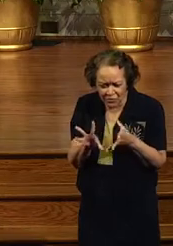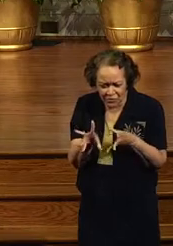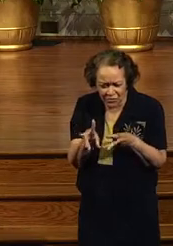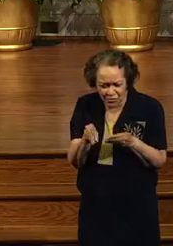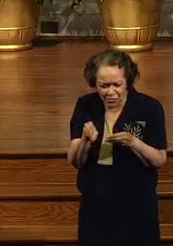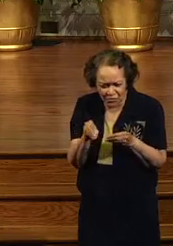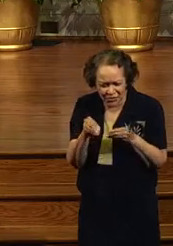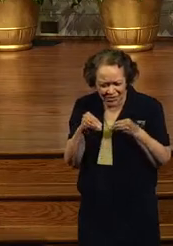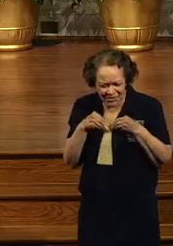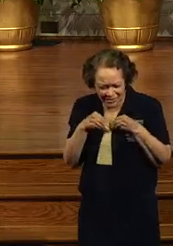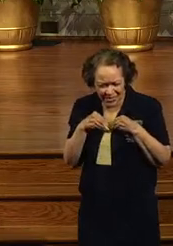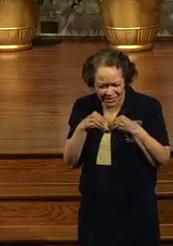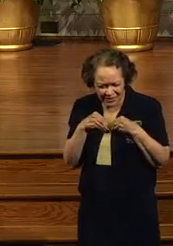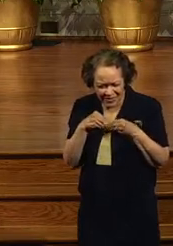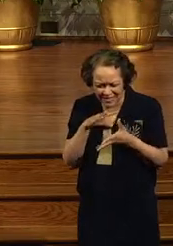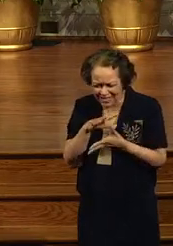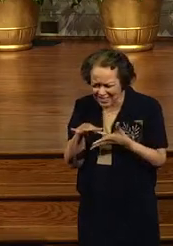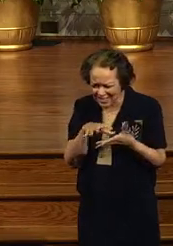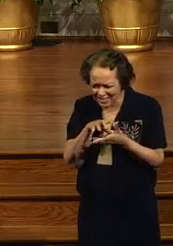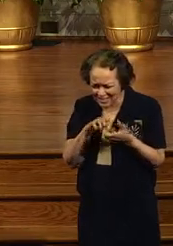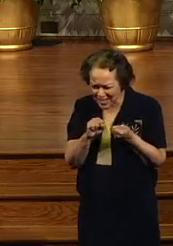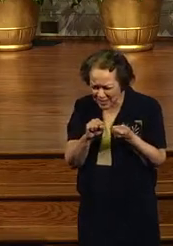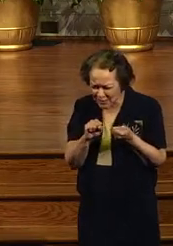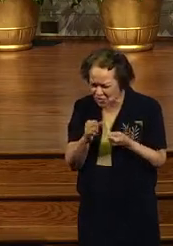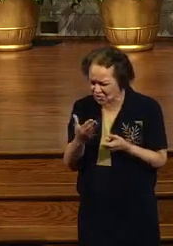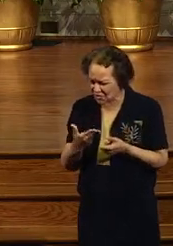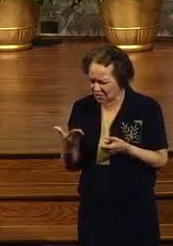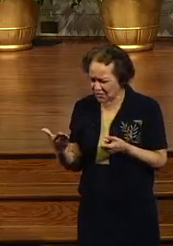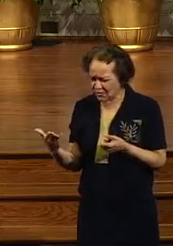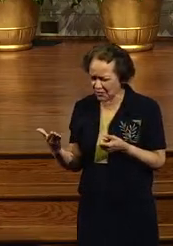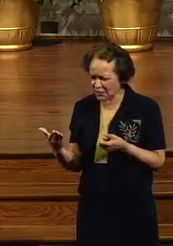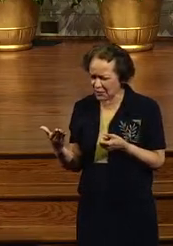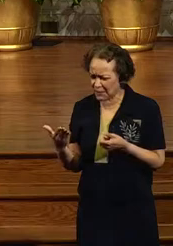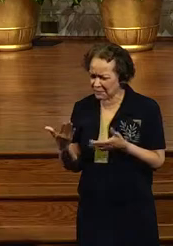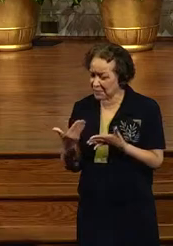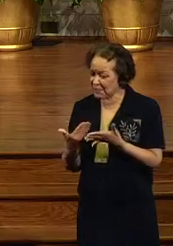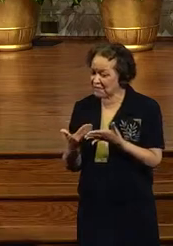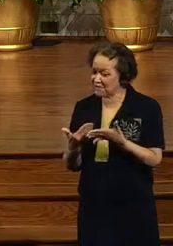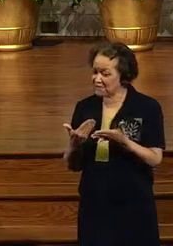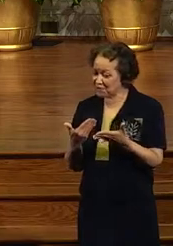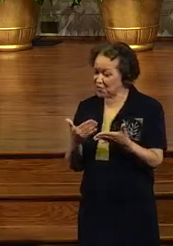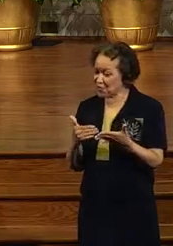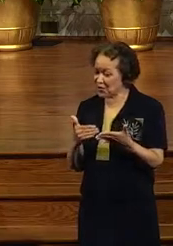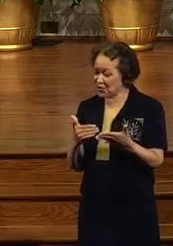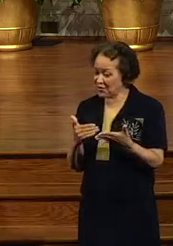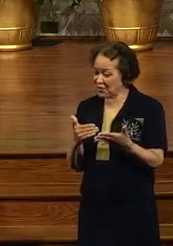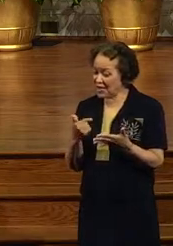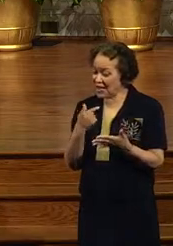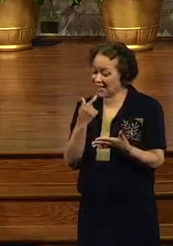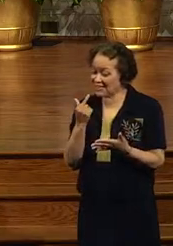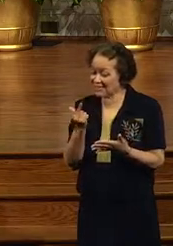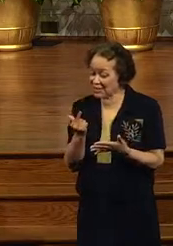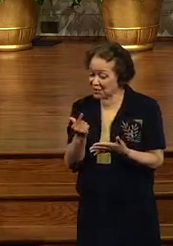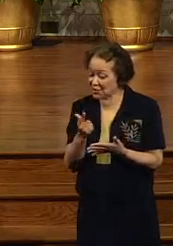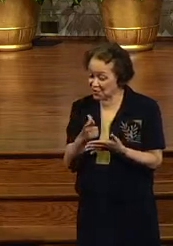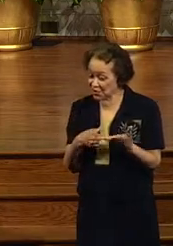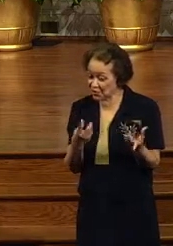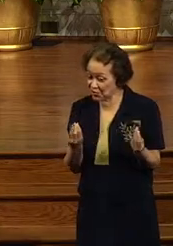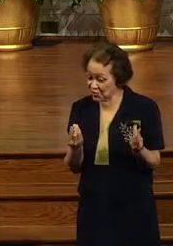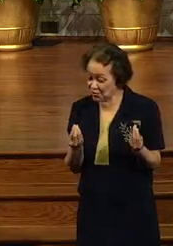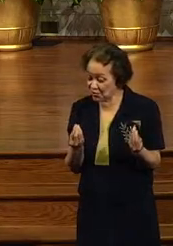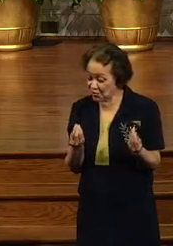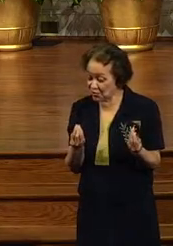received a damaged good. But before I get to the remedy for the damaged